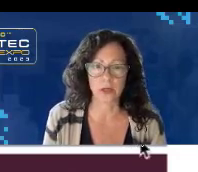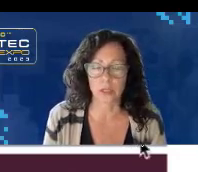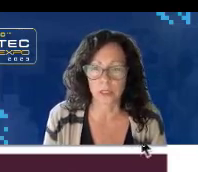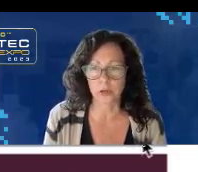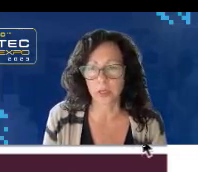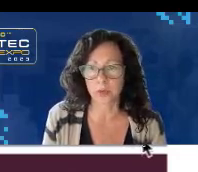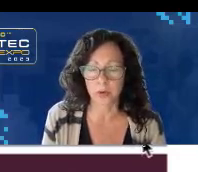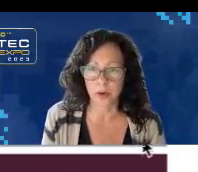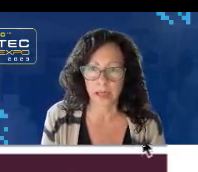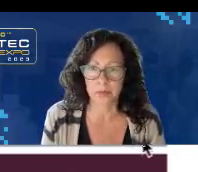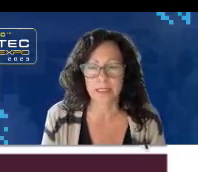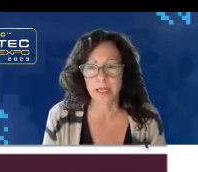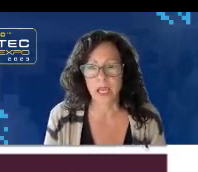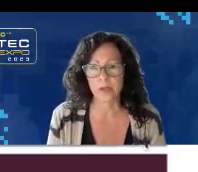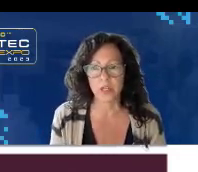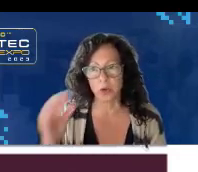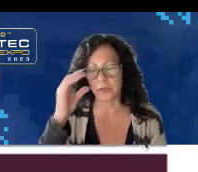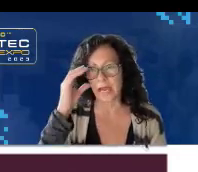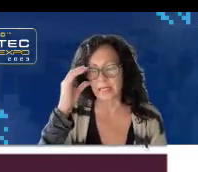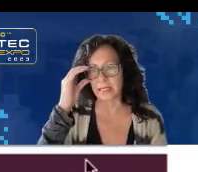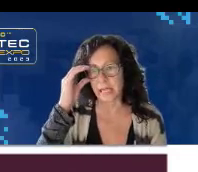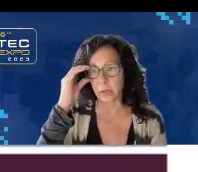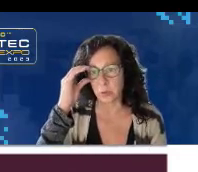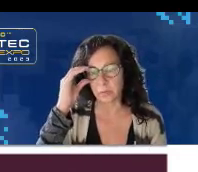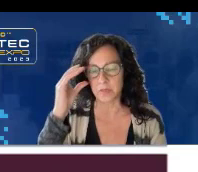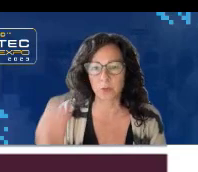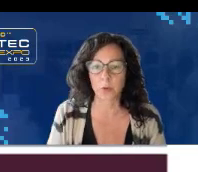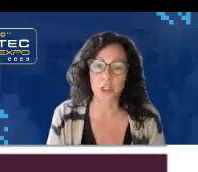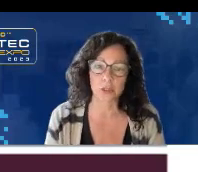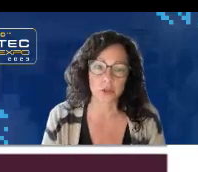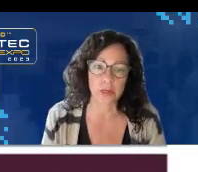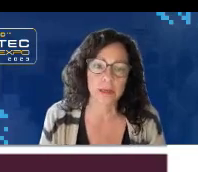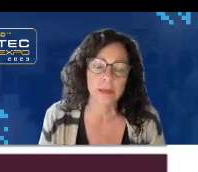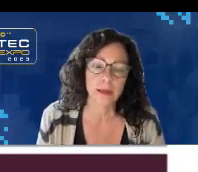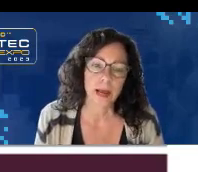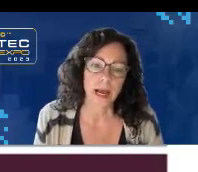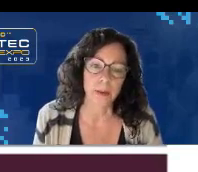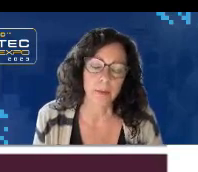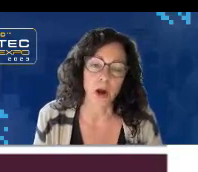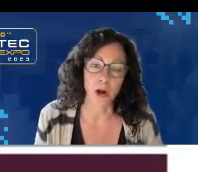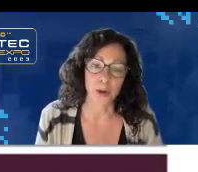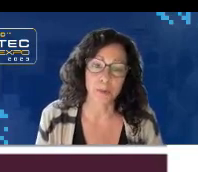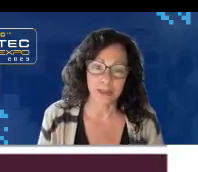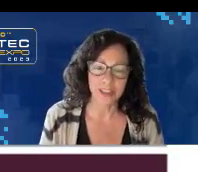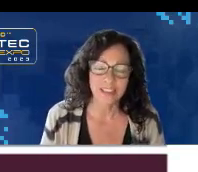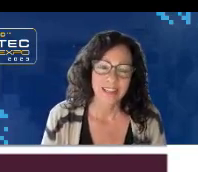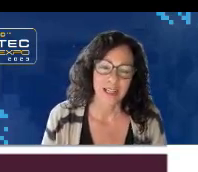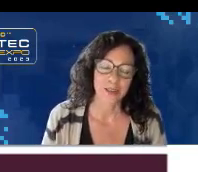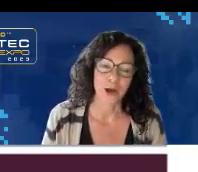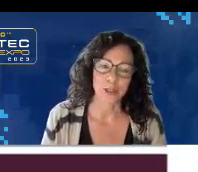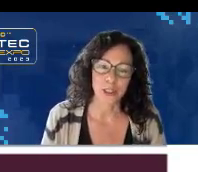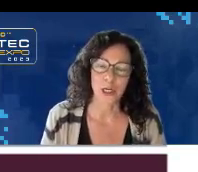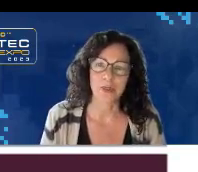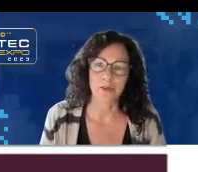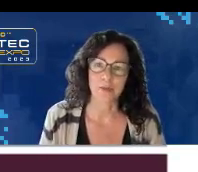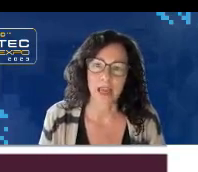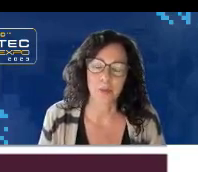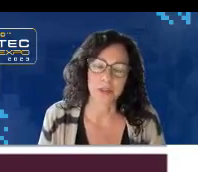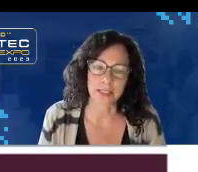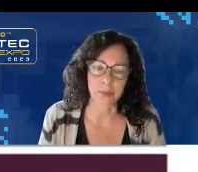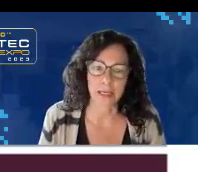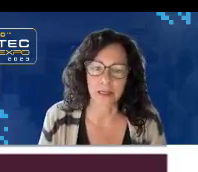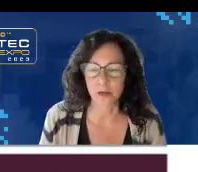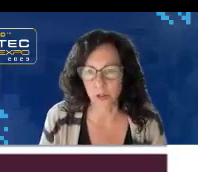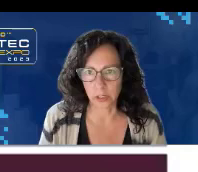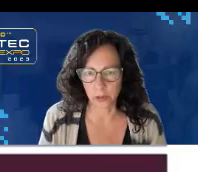in early learning programs. And we know that the outcomes for children are better long-term if they